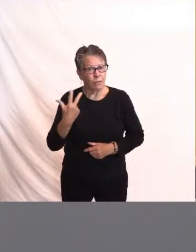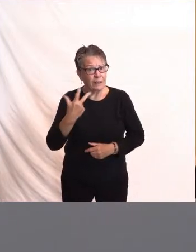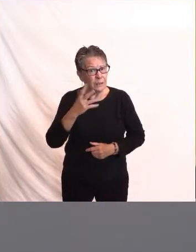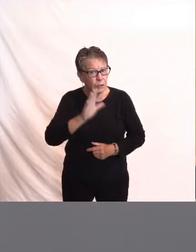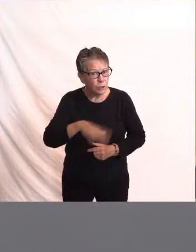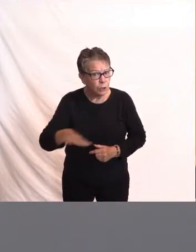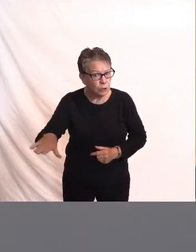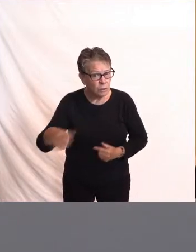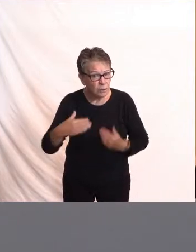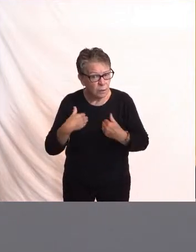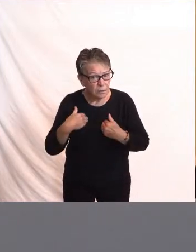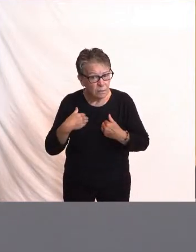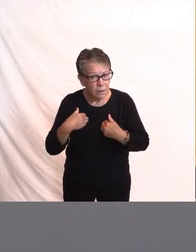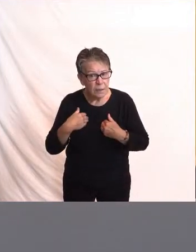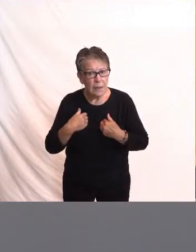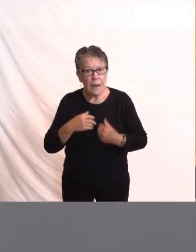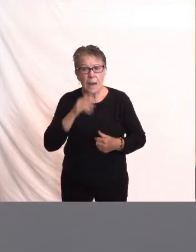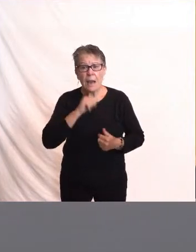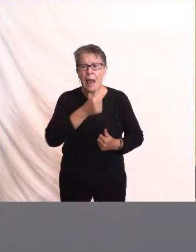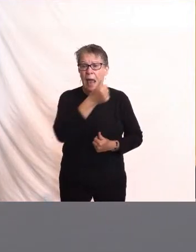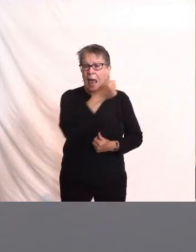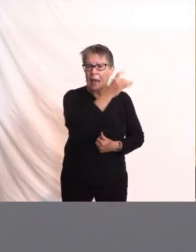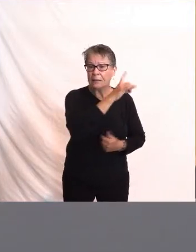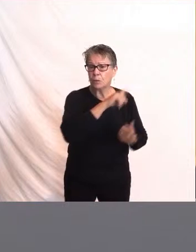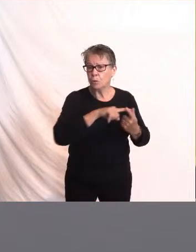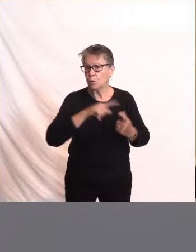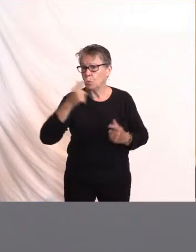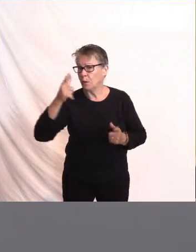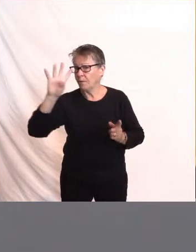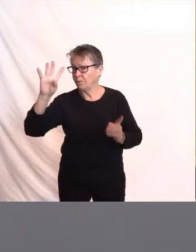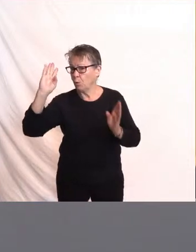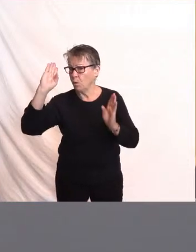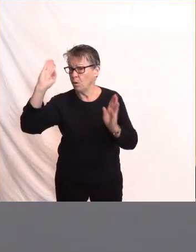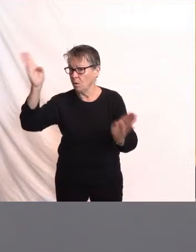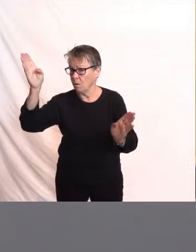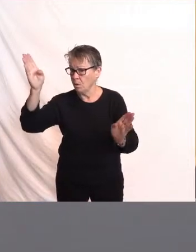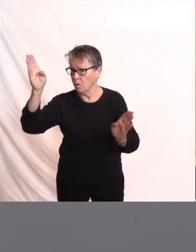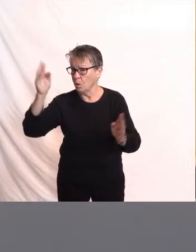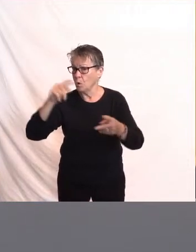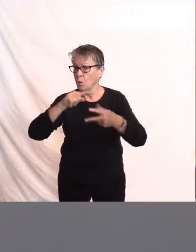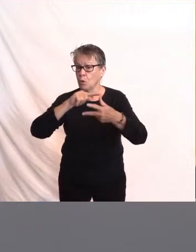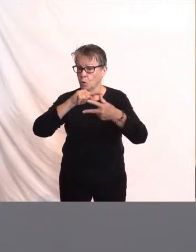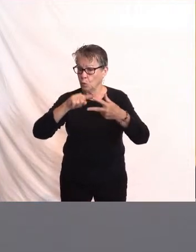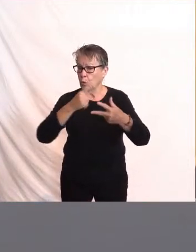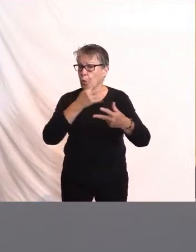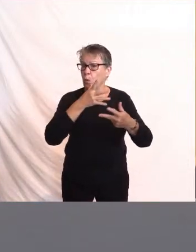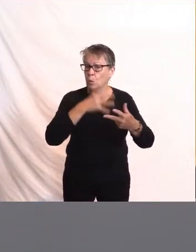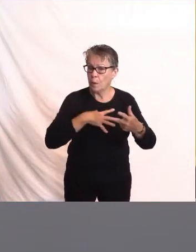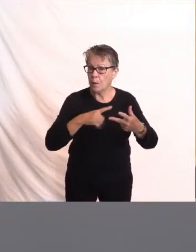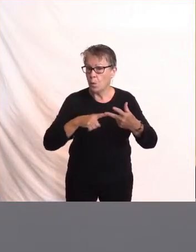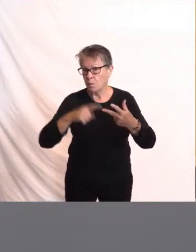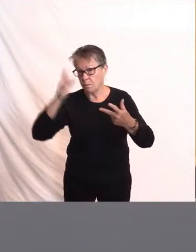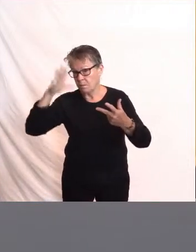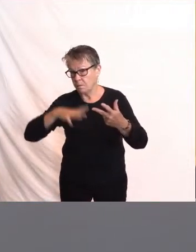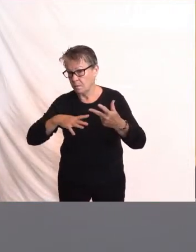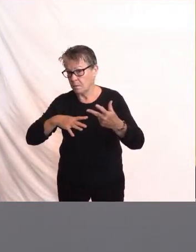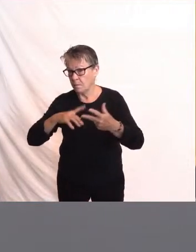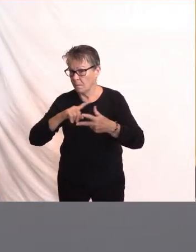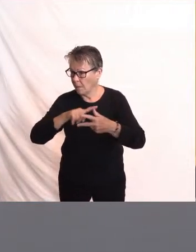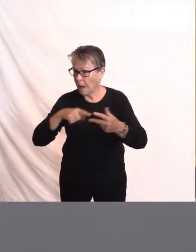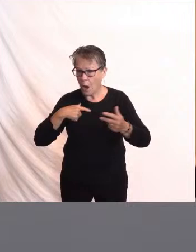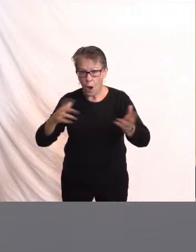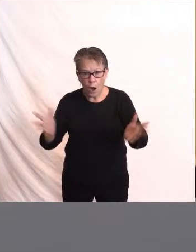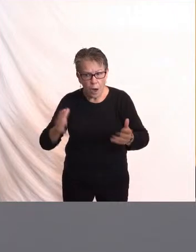to get the vaccine, and they got the vaccine. And why did I encourage them, and why did they get it? Well, I can tell you this, I